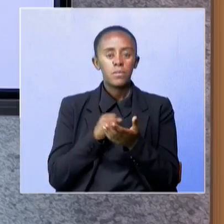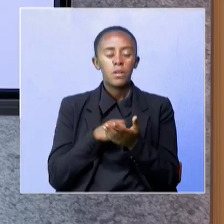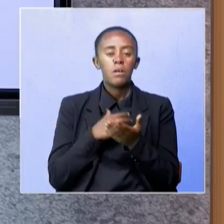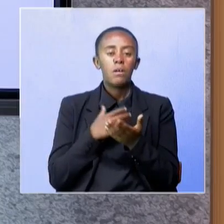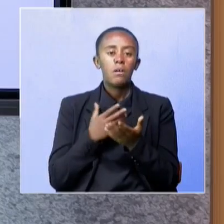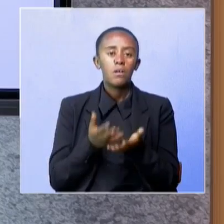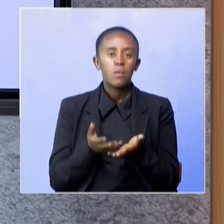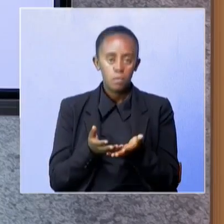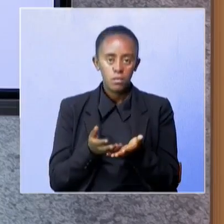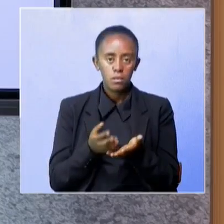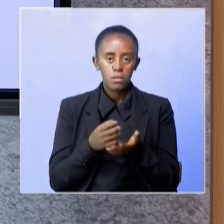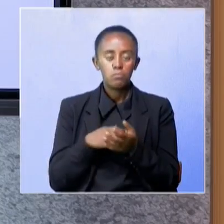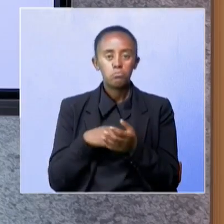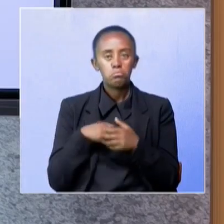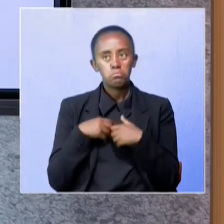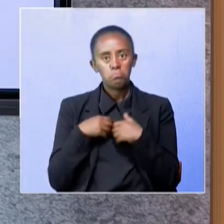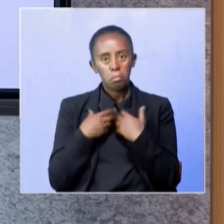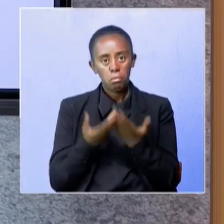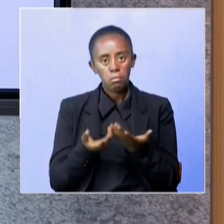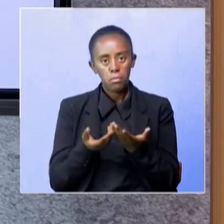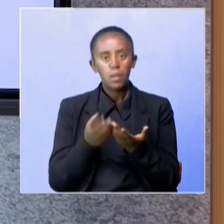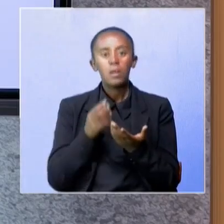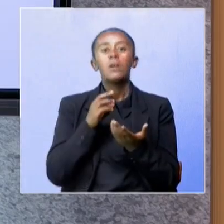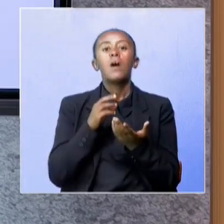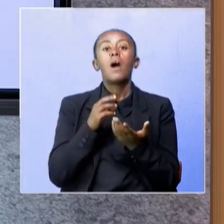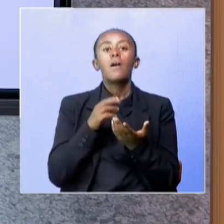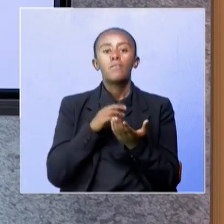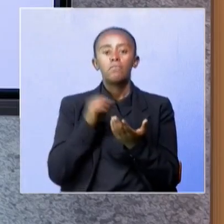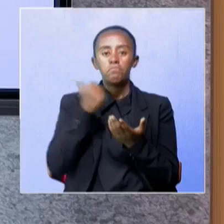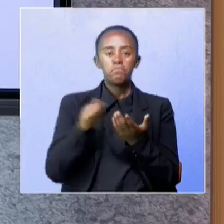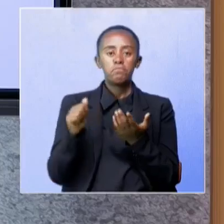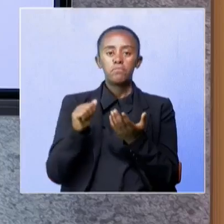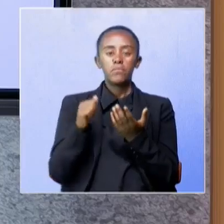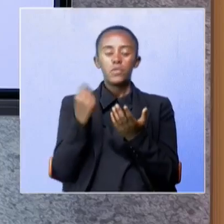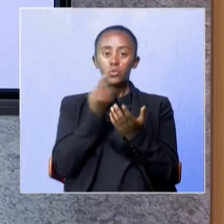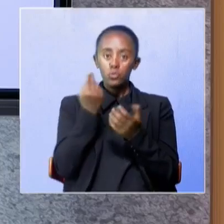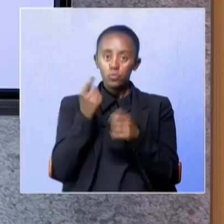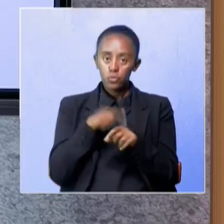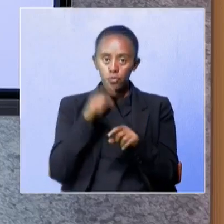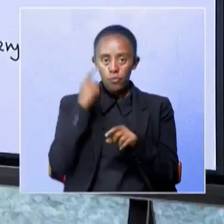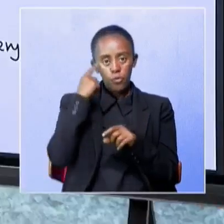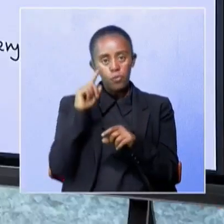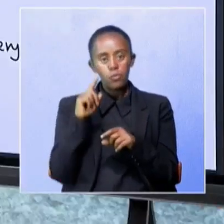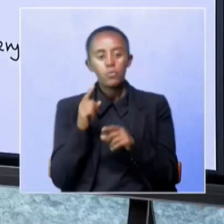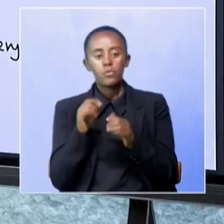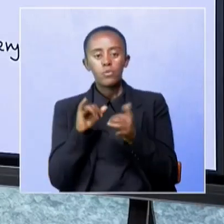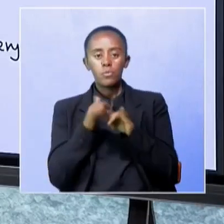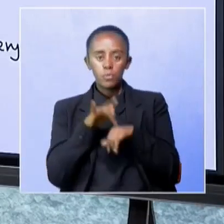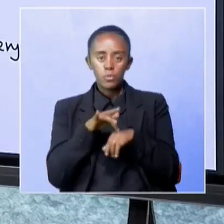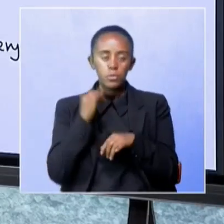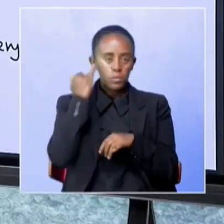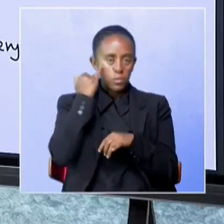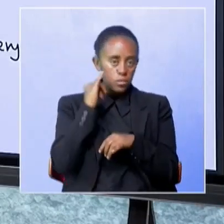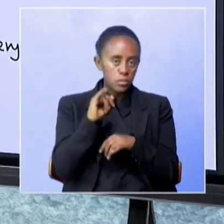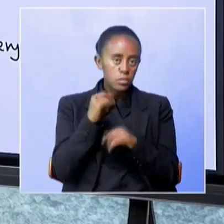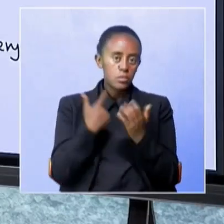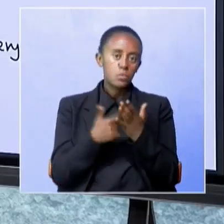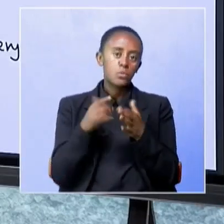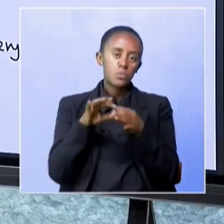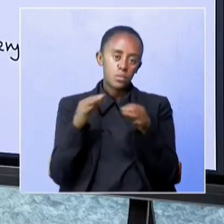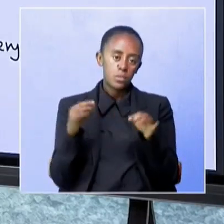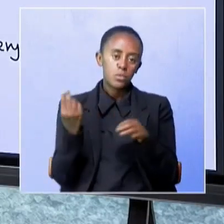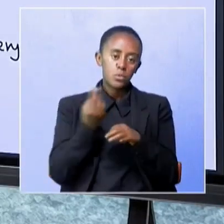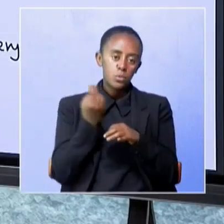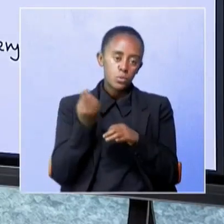I'm releasing it, right? So this is really useful when people are, this idea or this sentence is